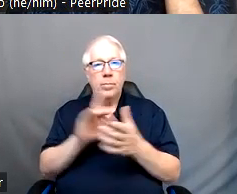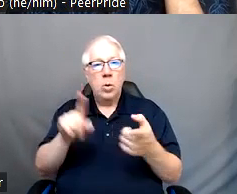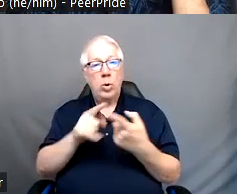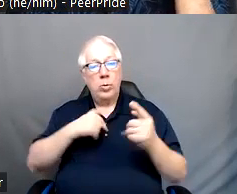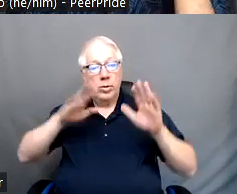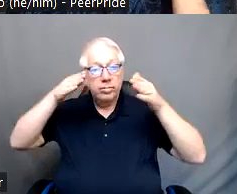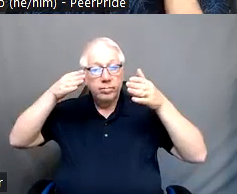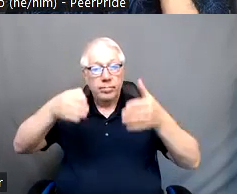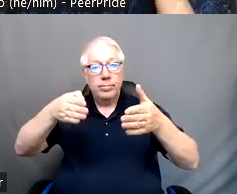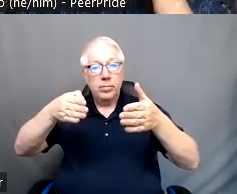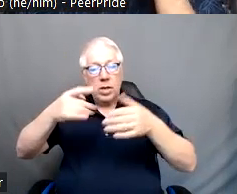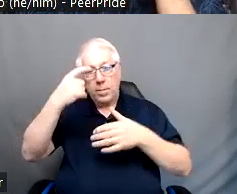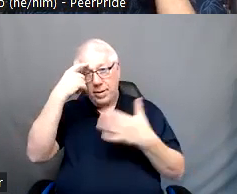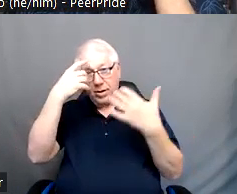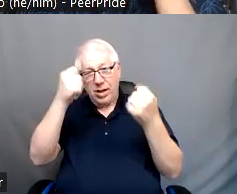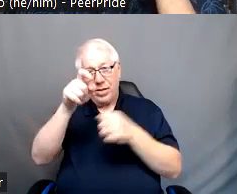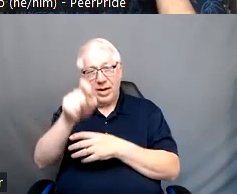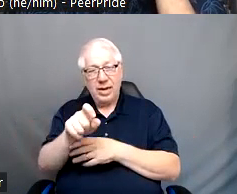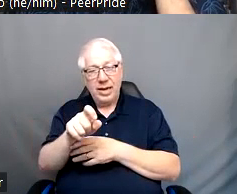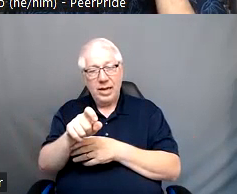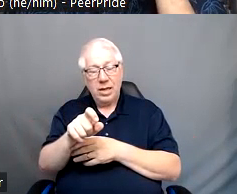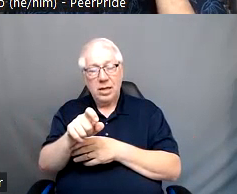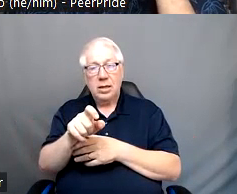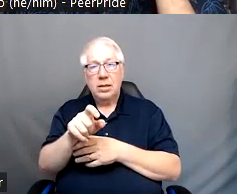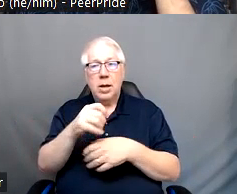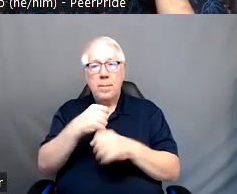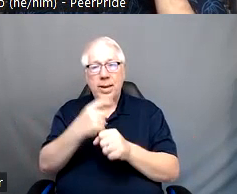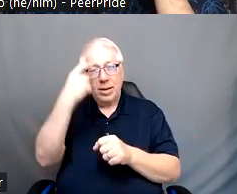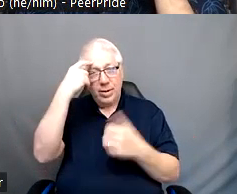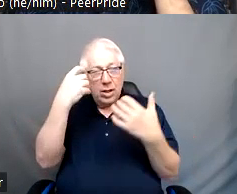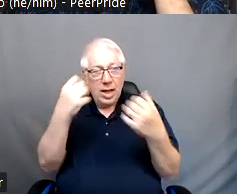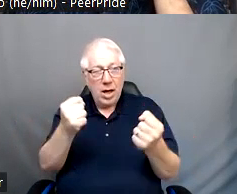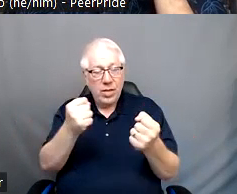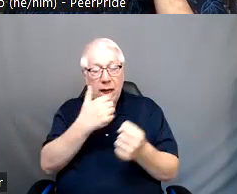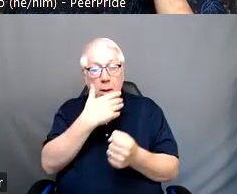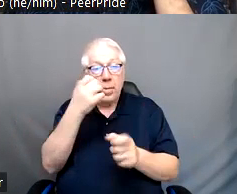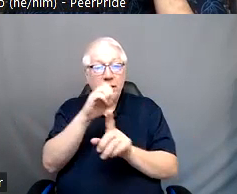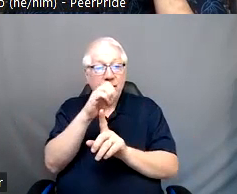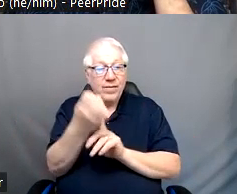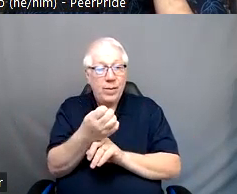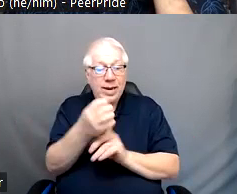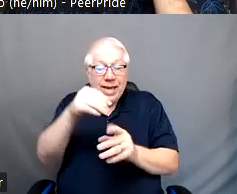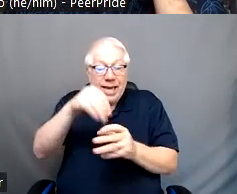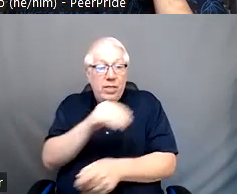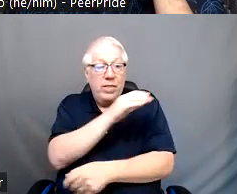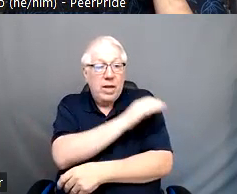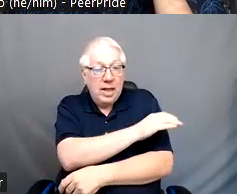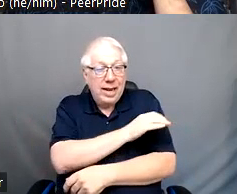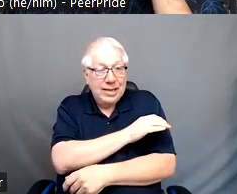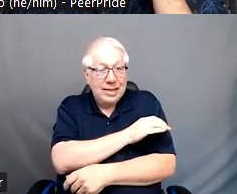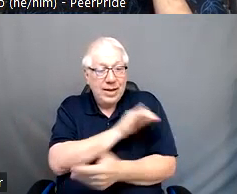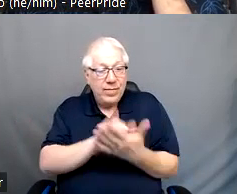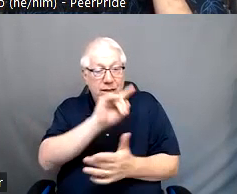focus on just the mental health needs of like making mental health like a better environment just in the clinics, I feel like we're missing so many of